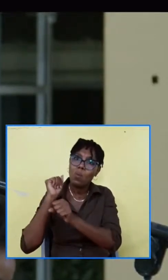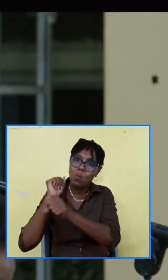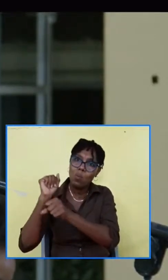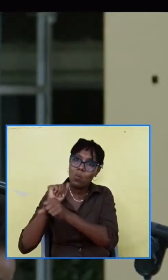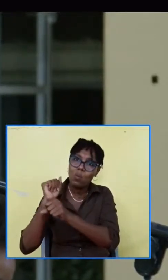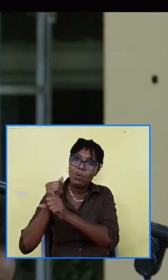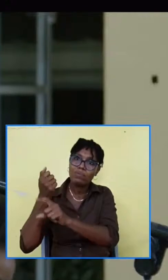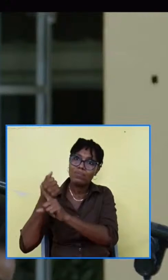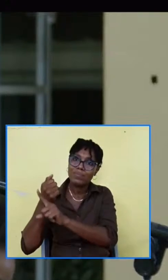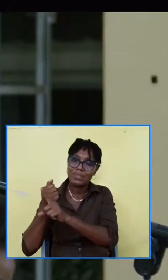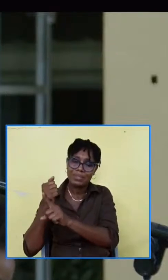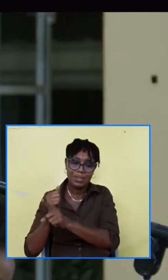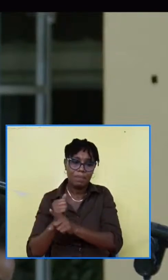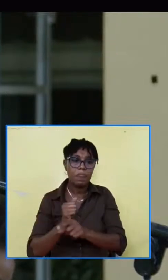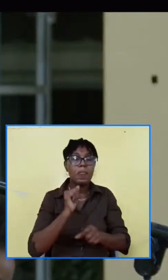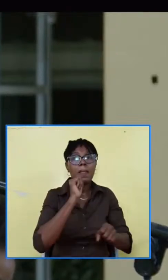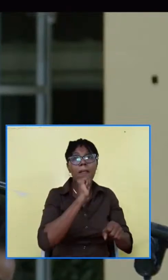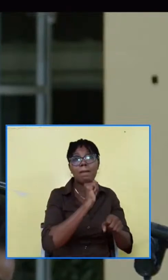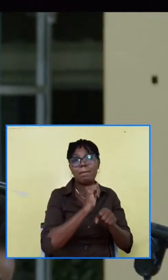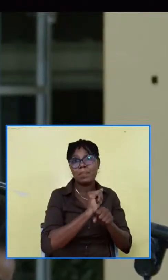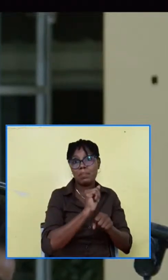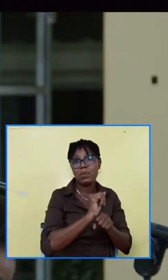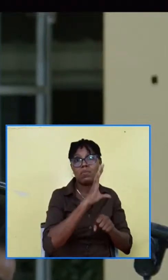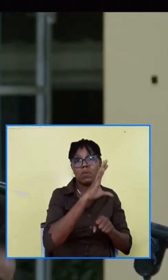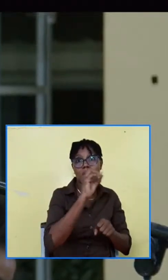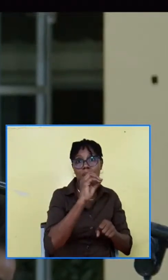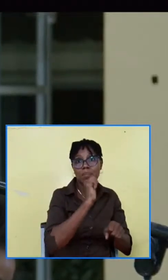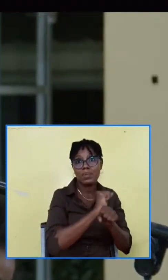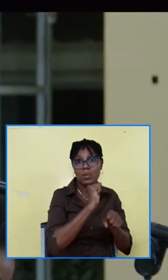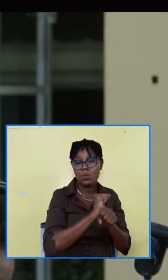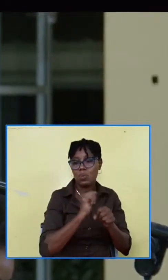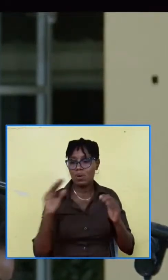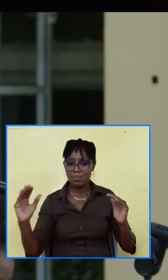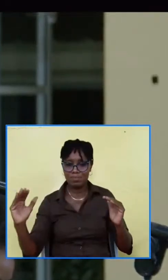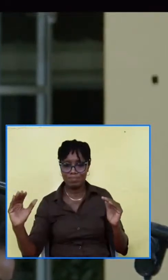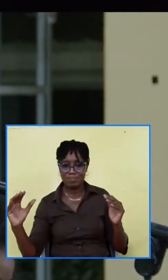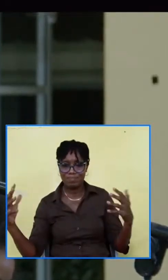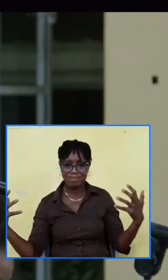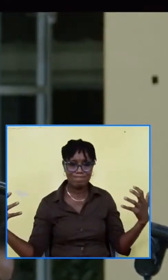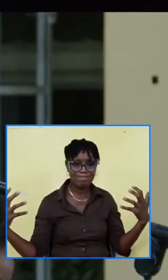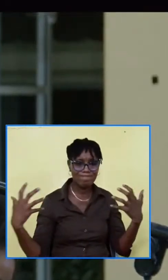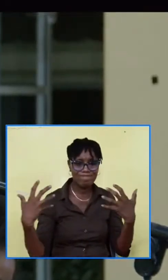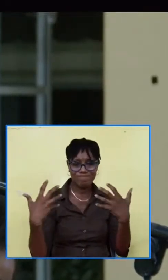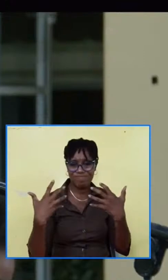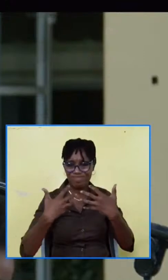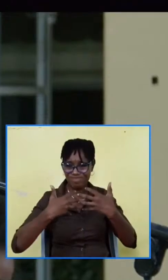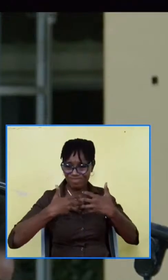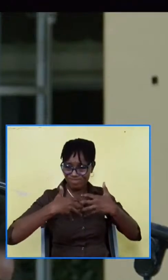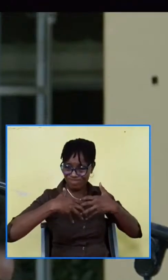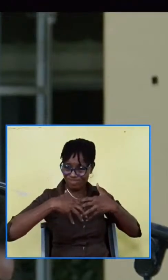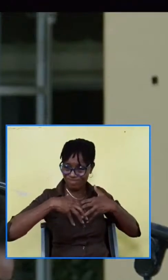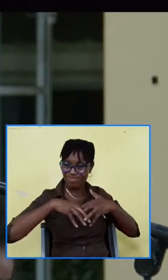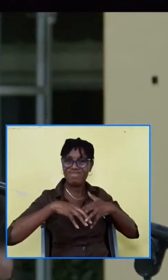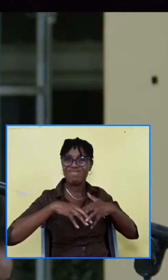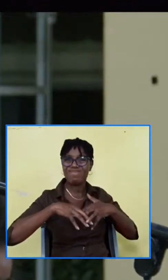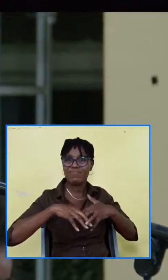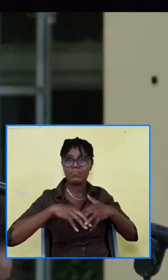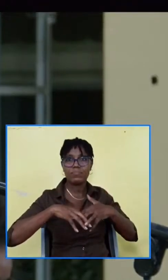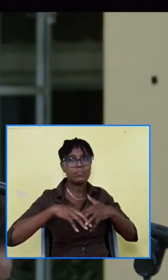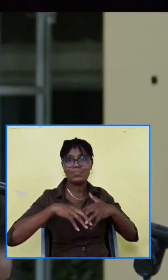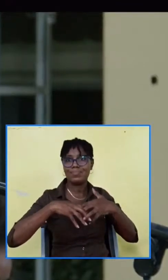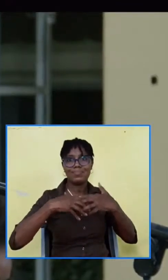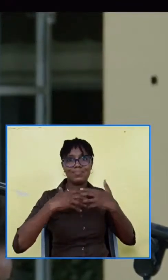workers earning a certain amount every week. That's what we're going to try to do. We're going to recognize the peculiarities of a